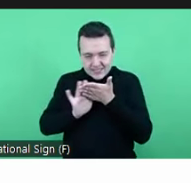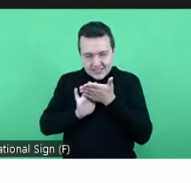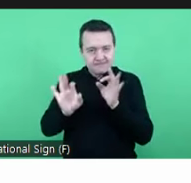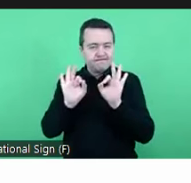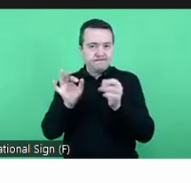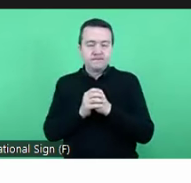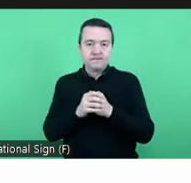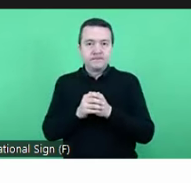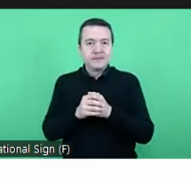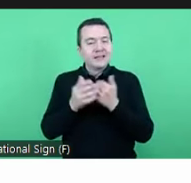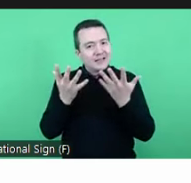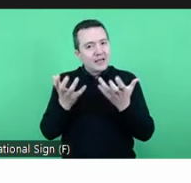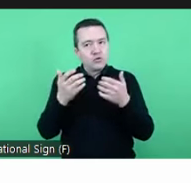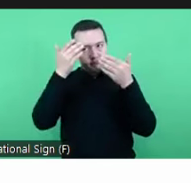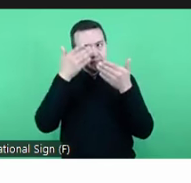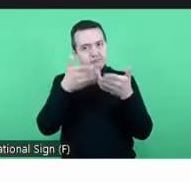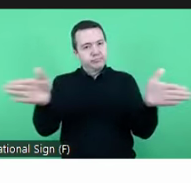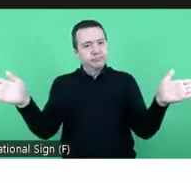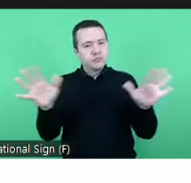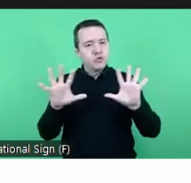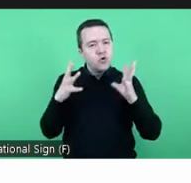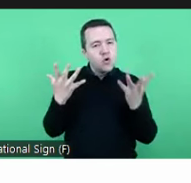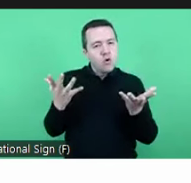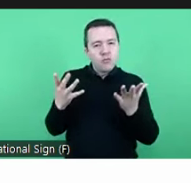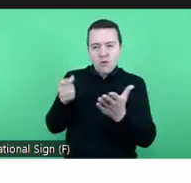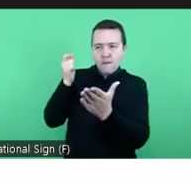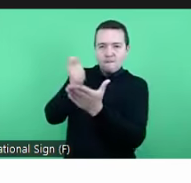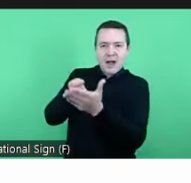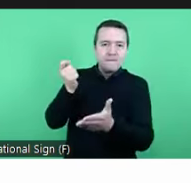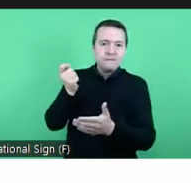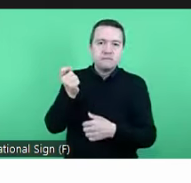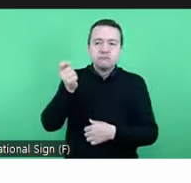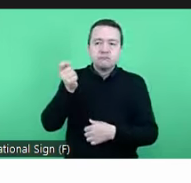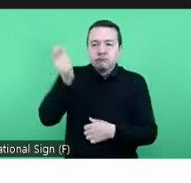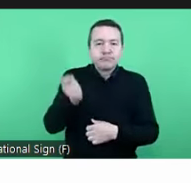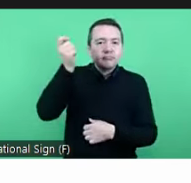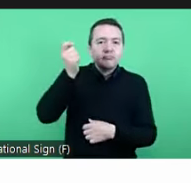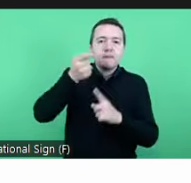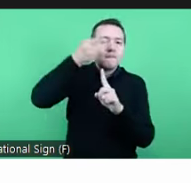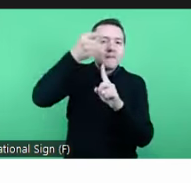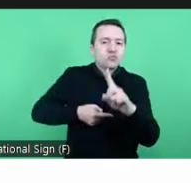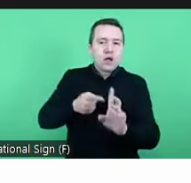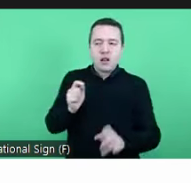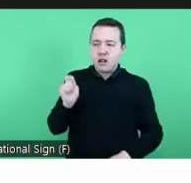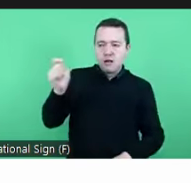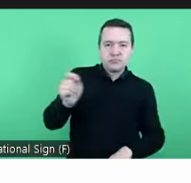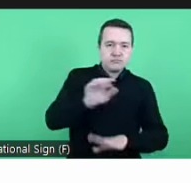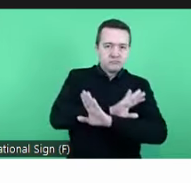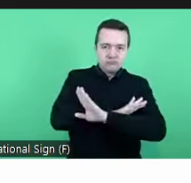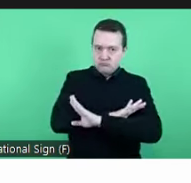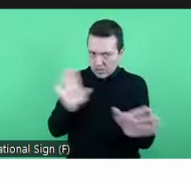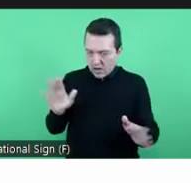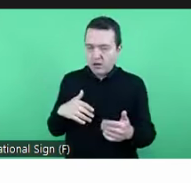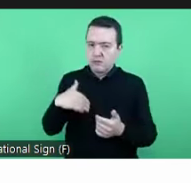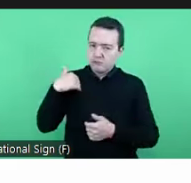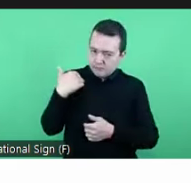Currently, there's work in expanding this definition of collecting or charging one monthly ticket for treatment,